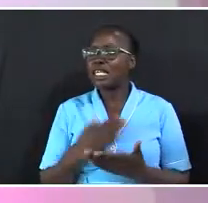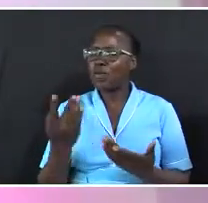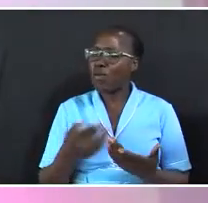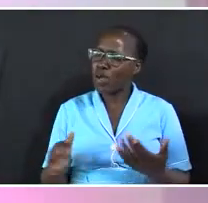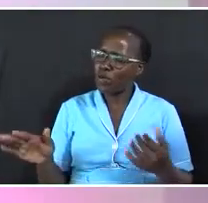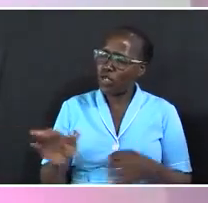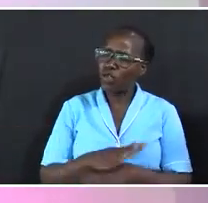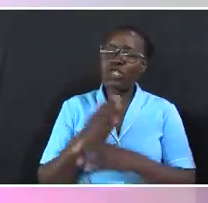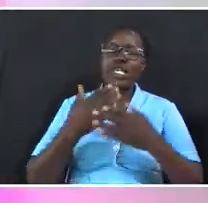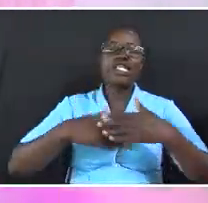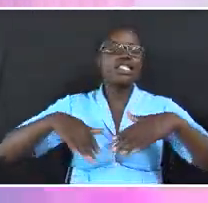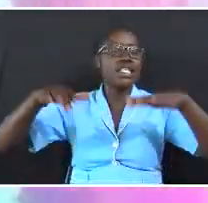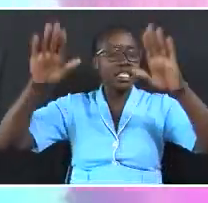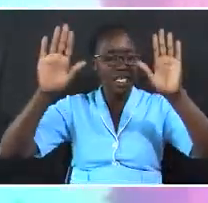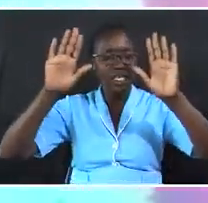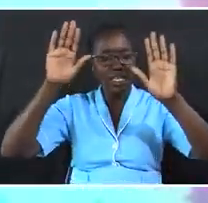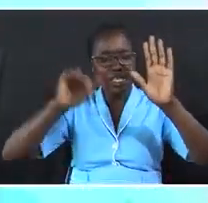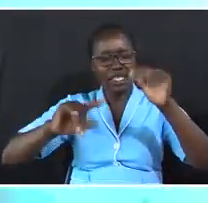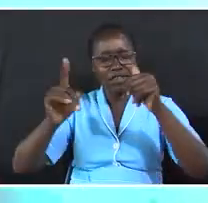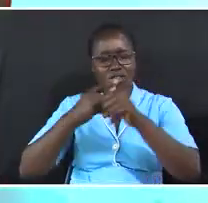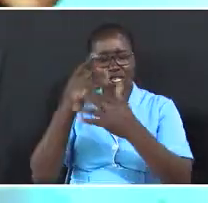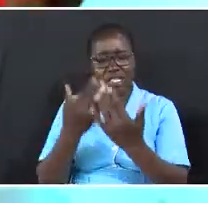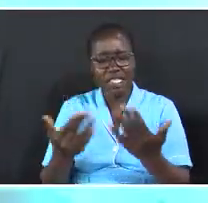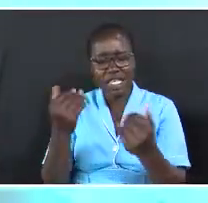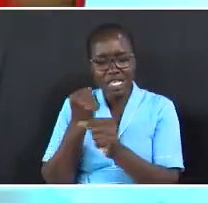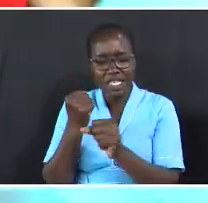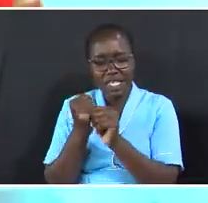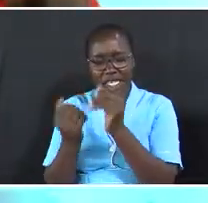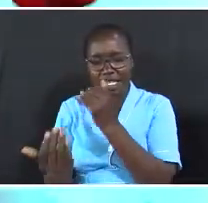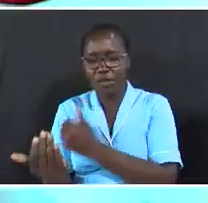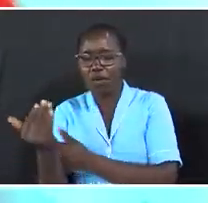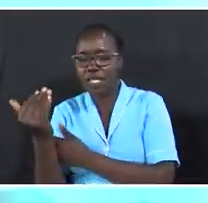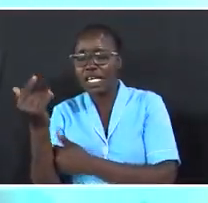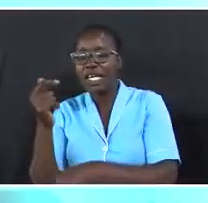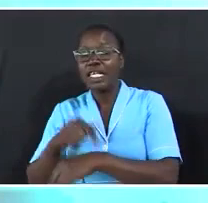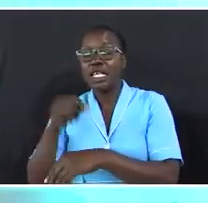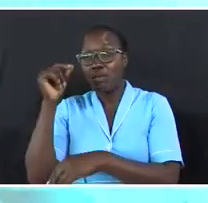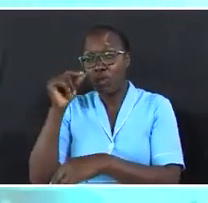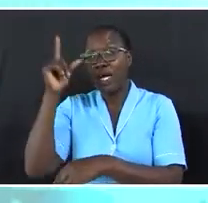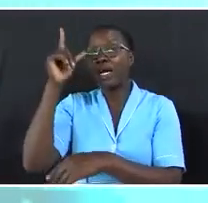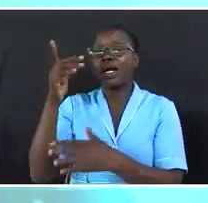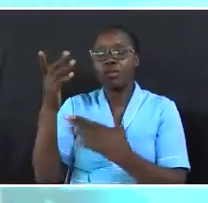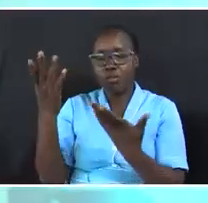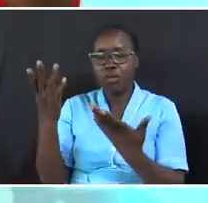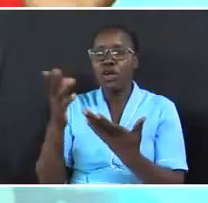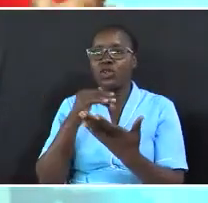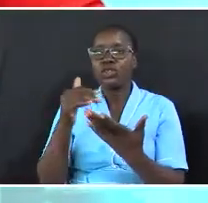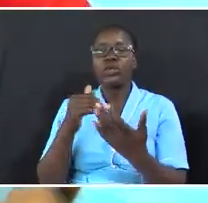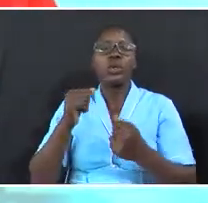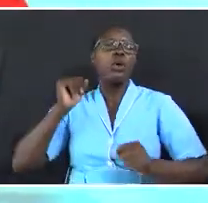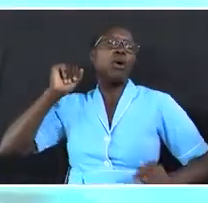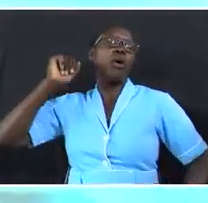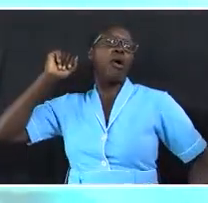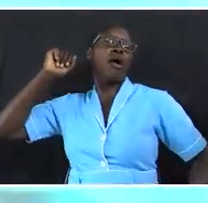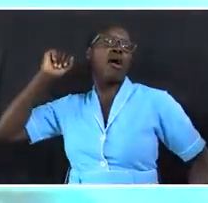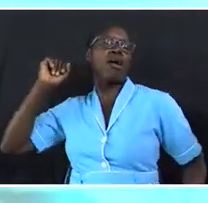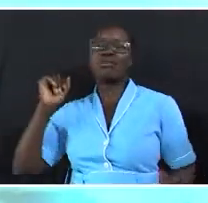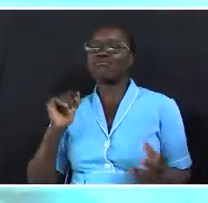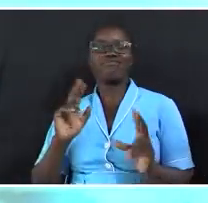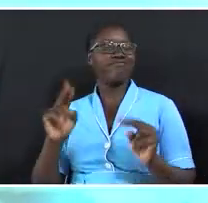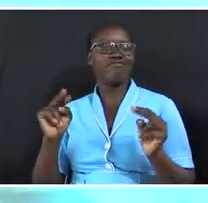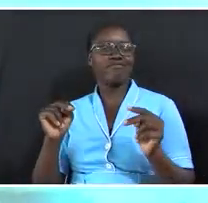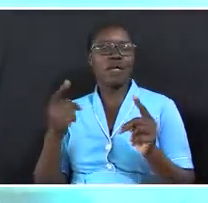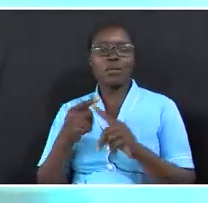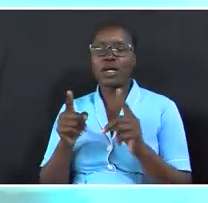totally surrendered. That the first thing he does in the morning when he wakes up is not to snore, is to tune in to